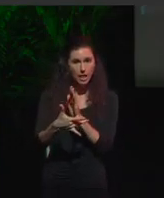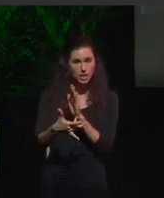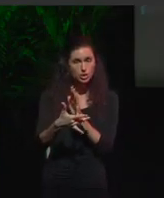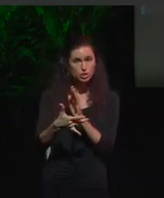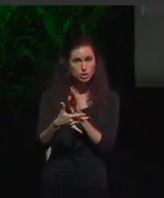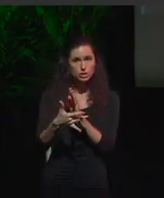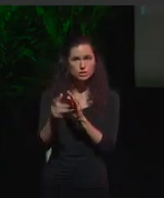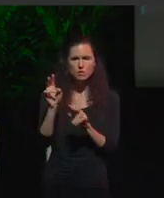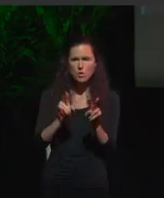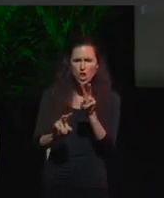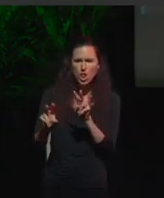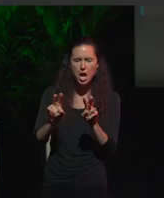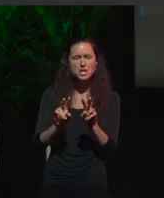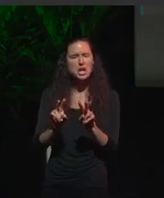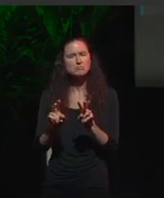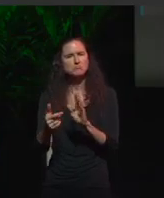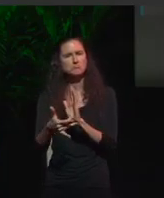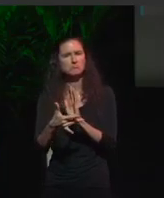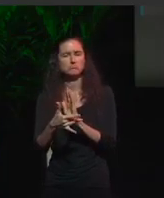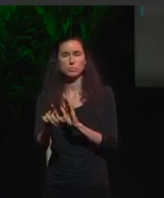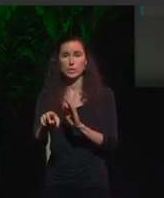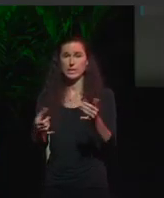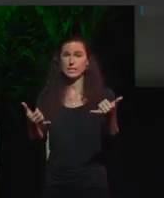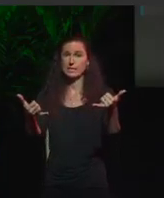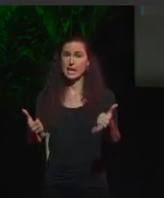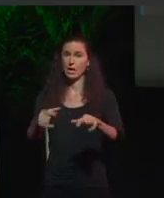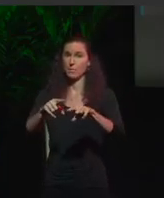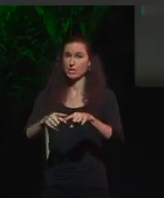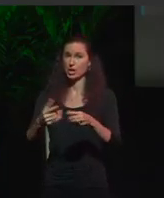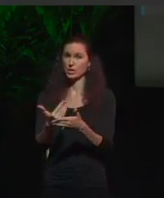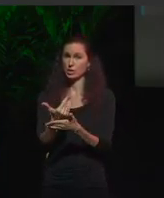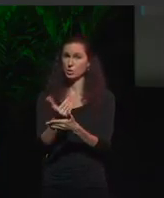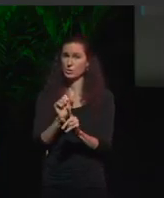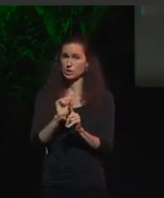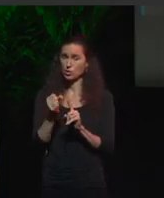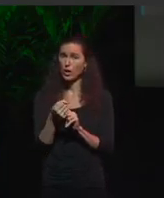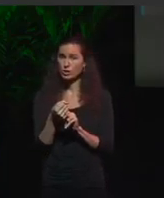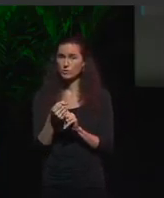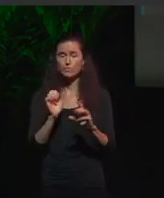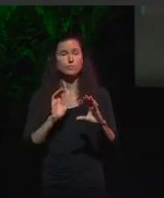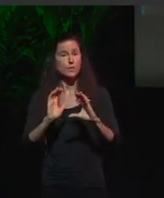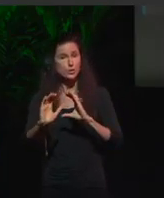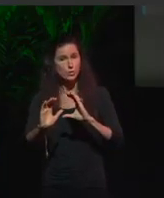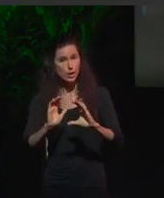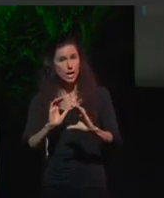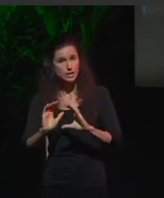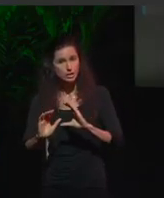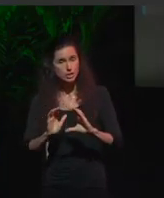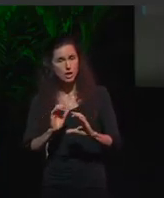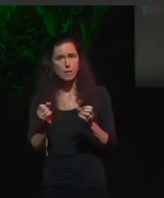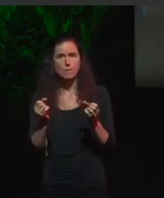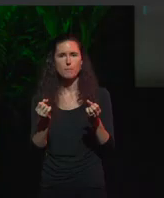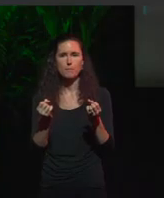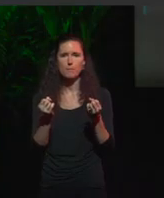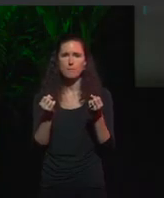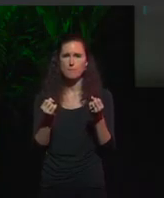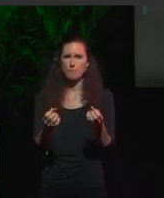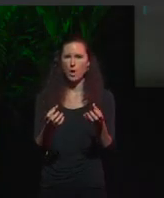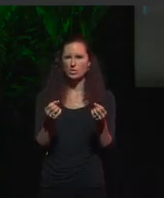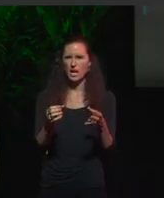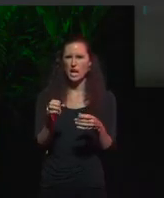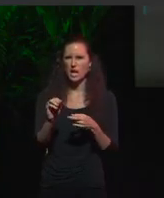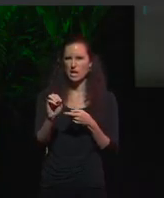we've looked at some of the technology we need now based on these new circumstances. Communication, multimedia, we have a lot